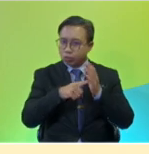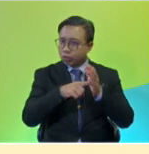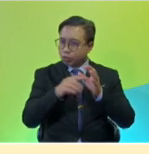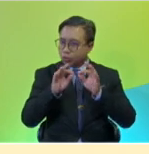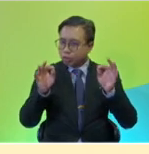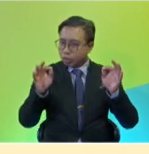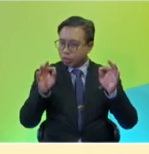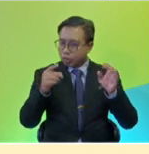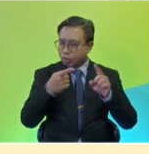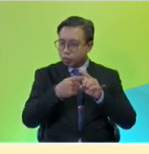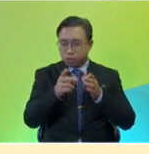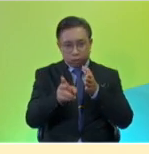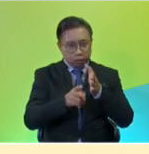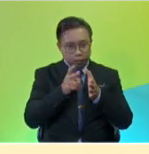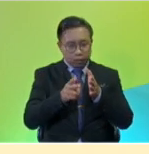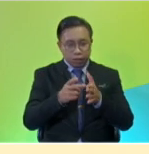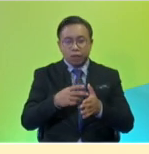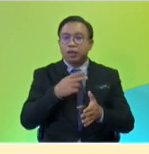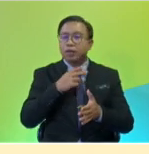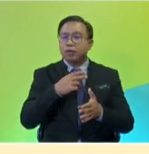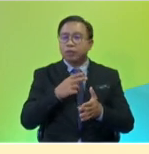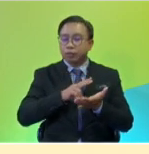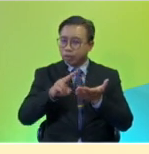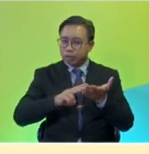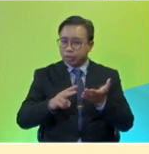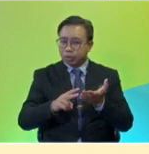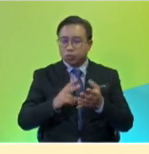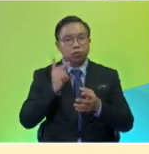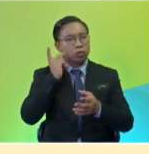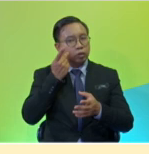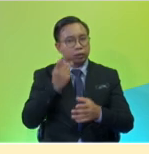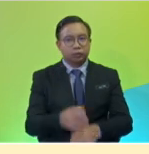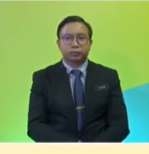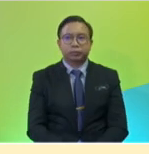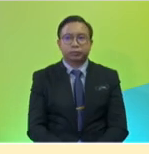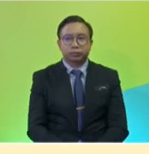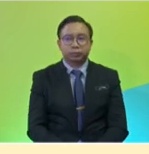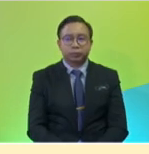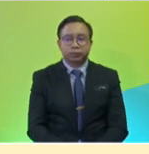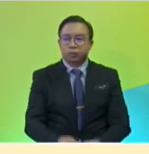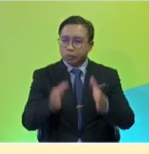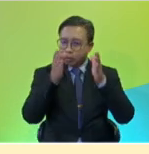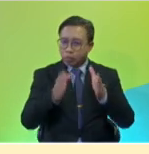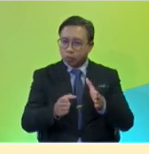to the camera and read it out aloud? Oh, okay.